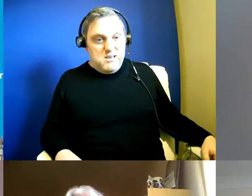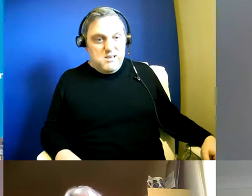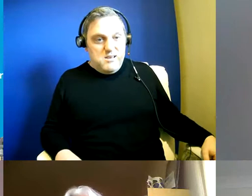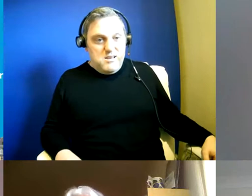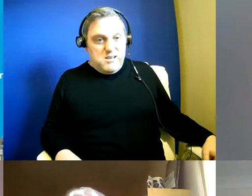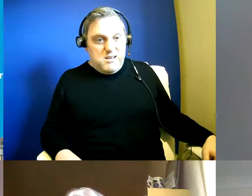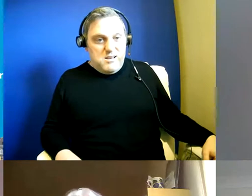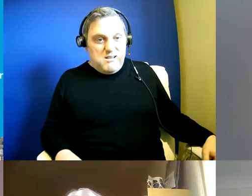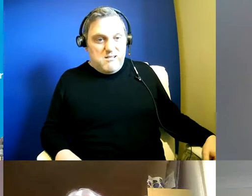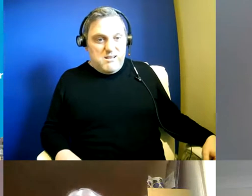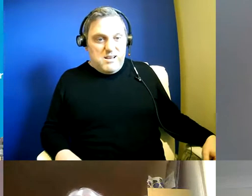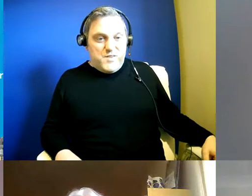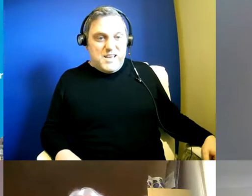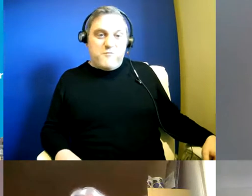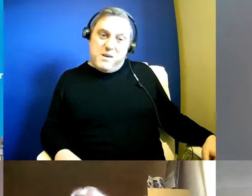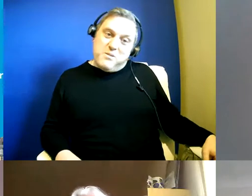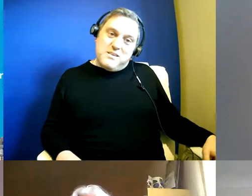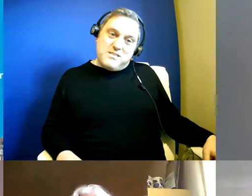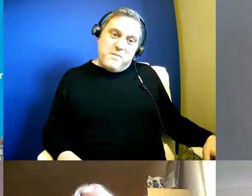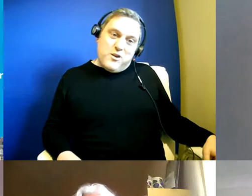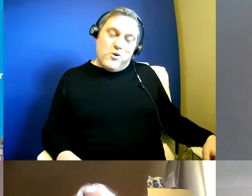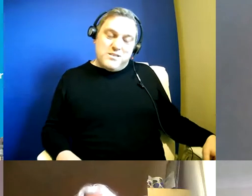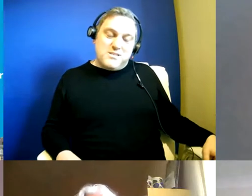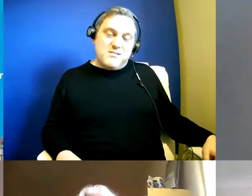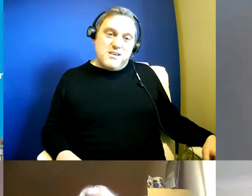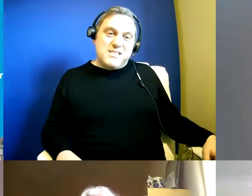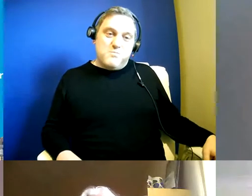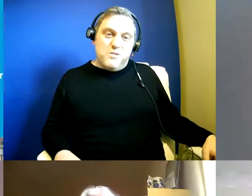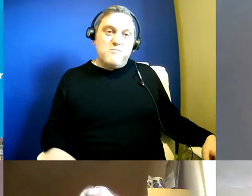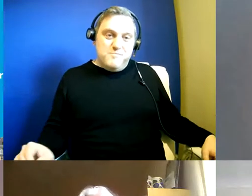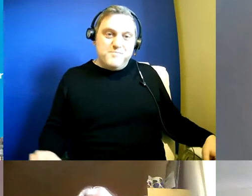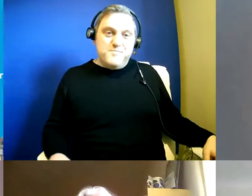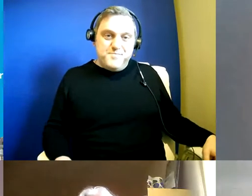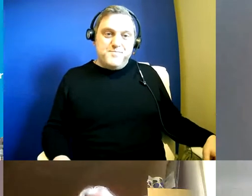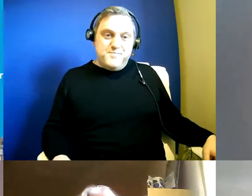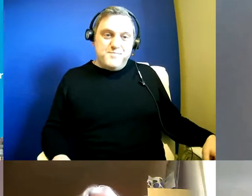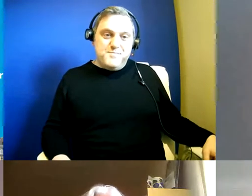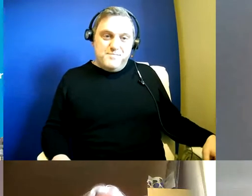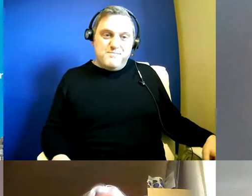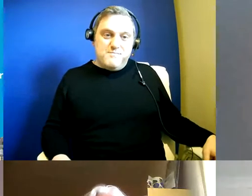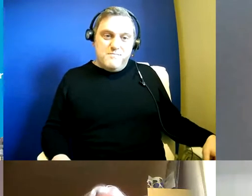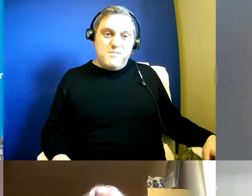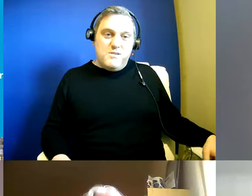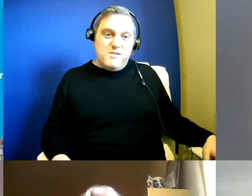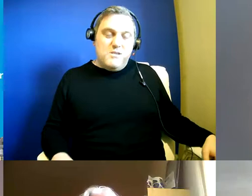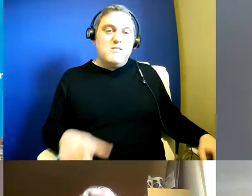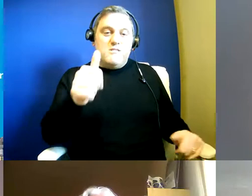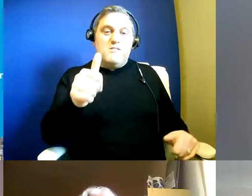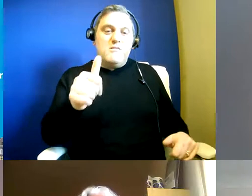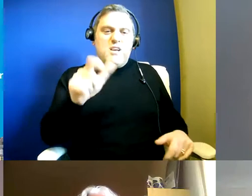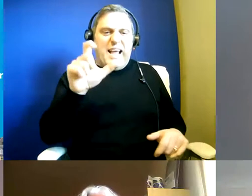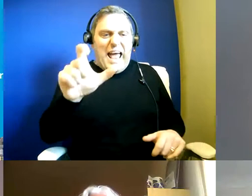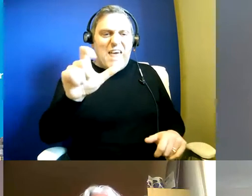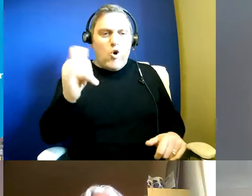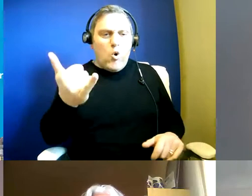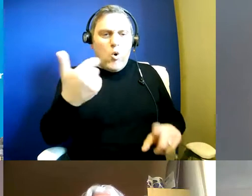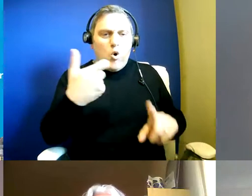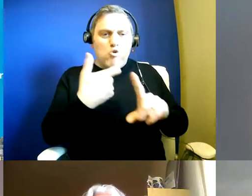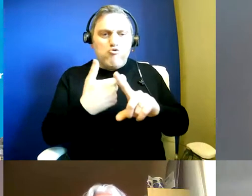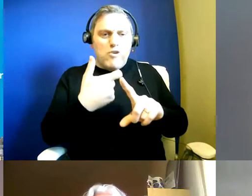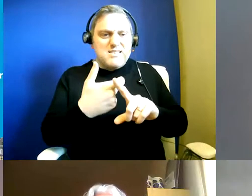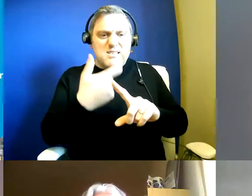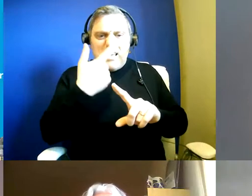based. So not for deaf people, it's maybe not as accessible. Kath or Chris or Rebecca,